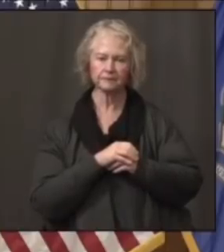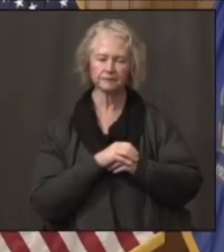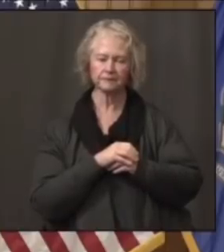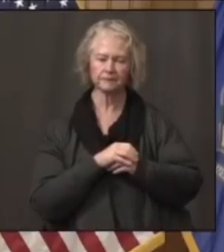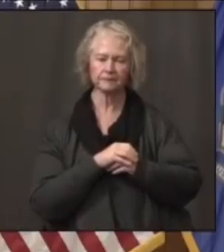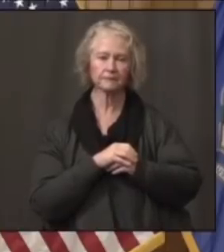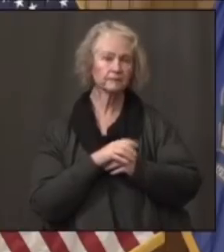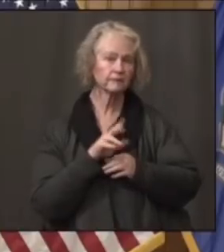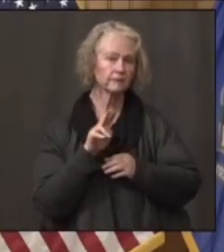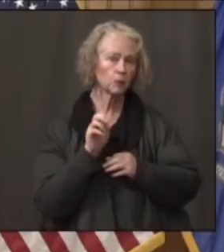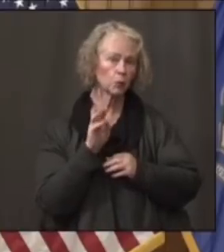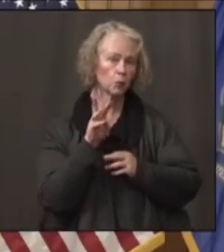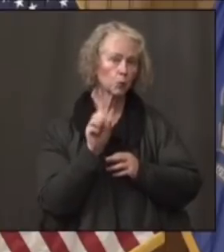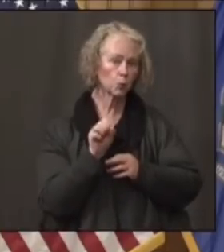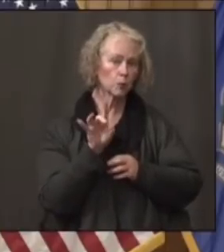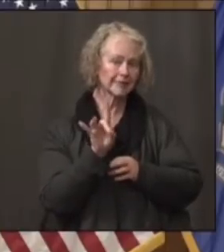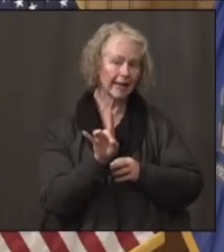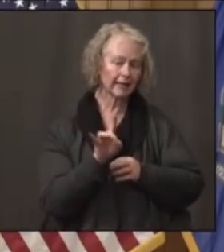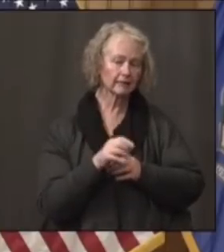News 8.